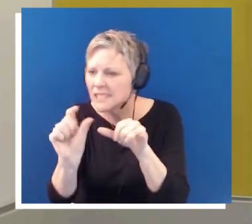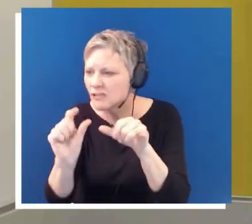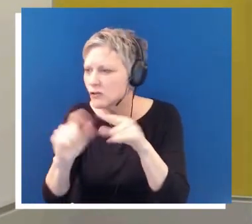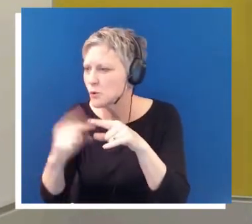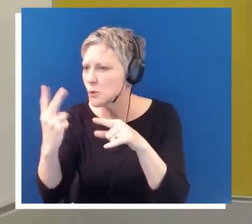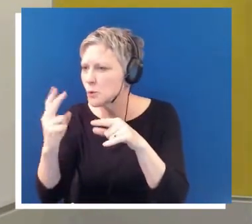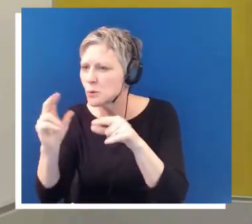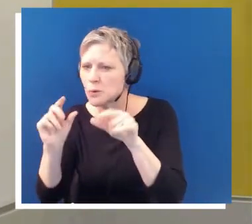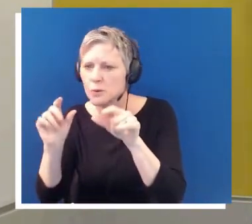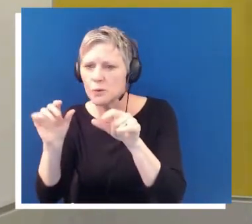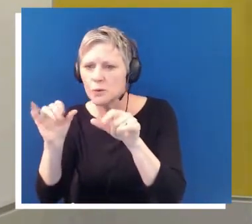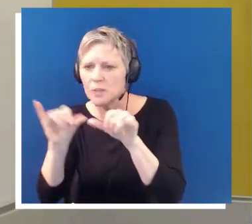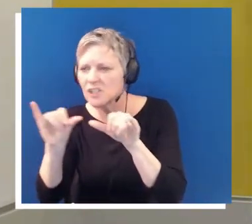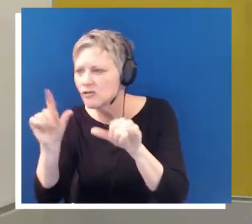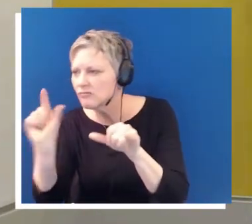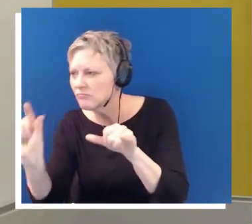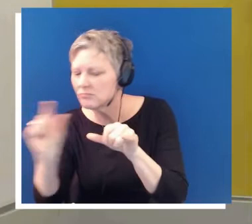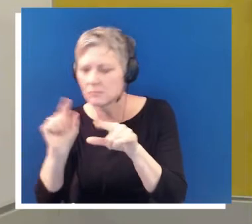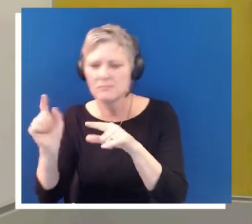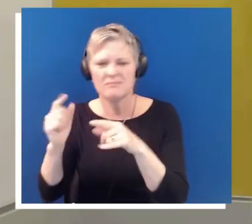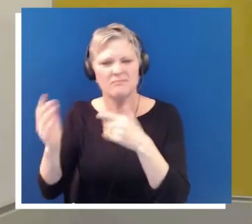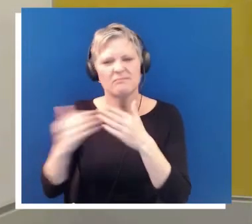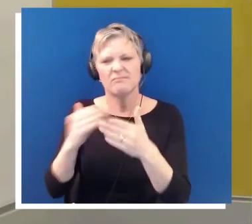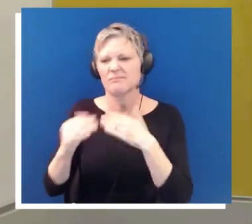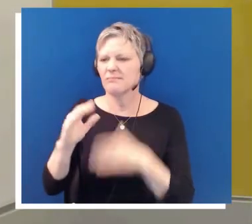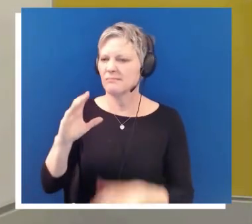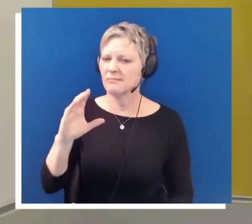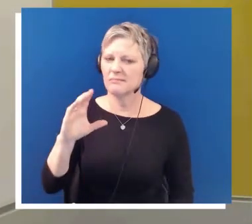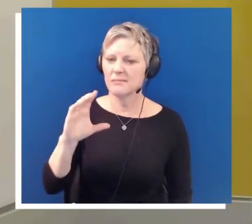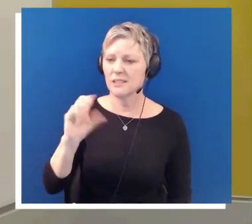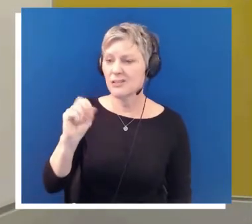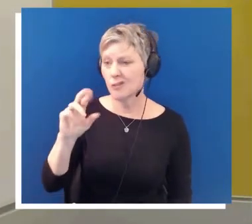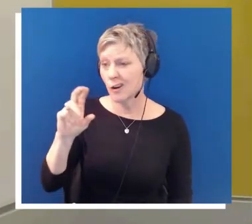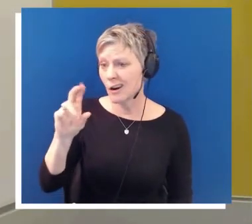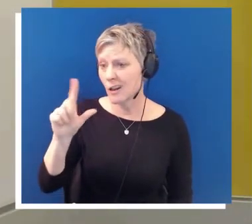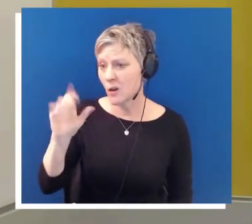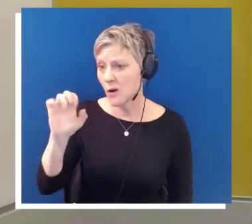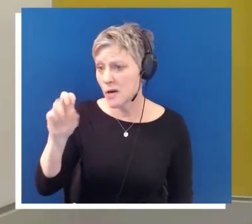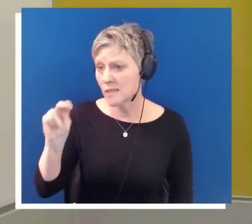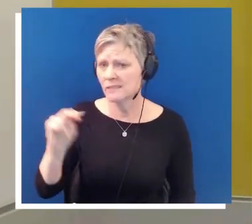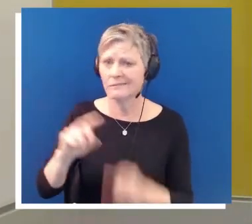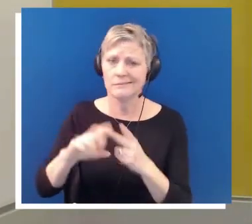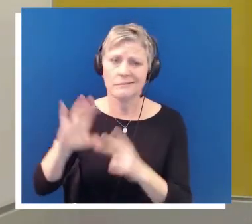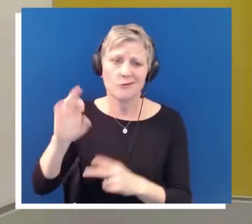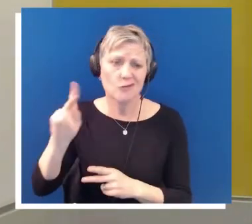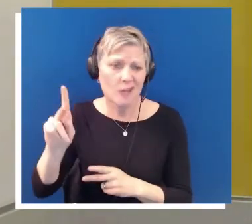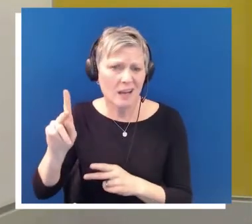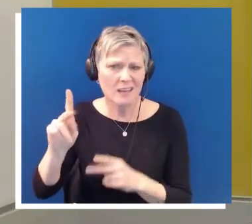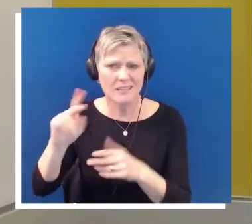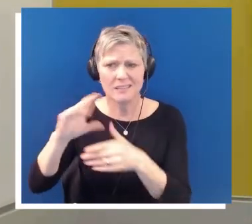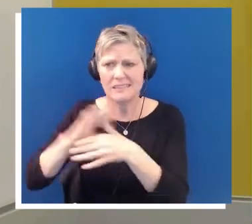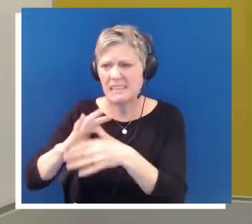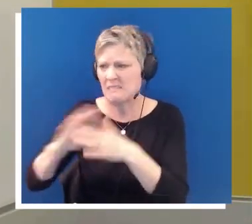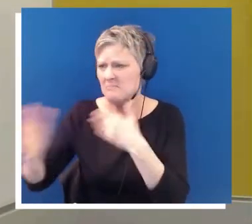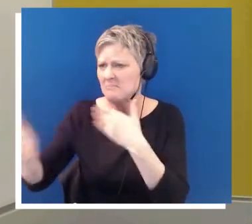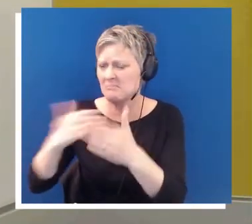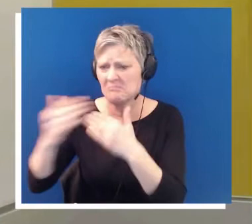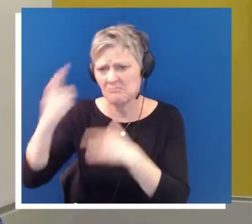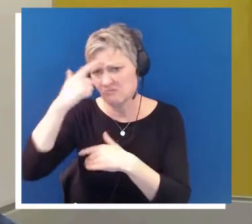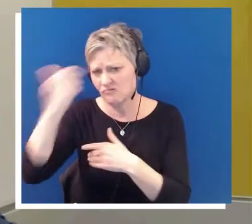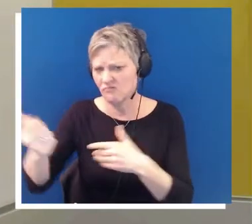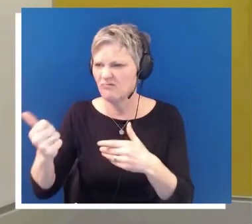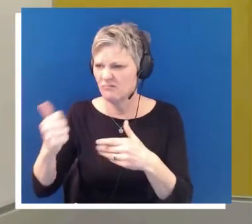chuck, it might be from sirloin, but just like that, you know, as you cook it, it's going to break it down. So I'm just going to add that right in.